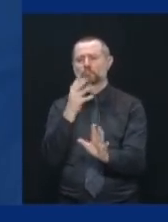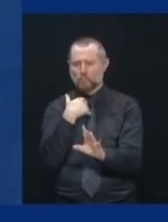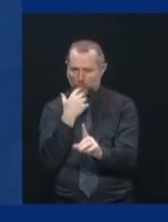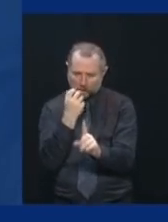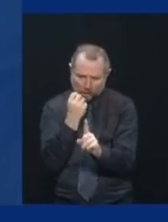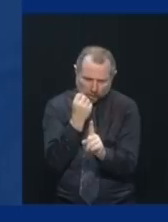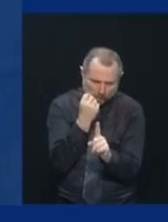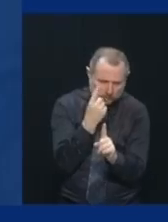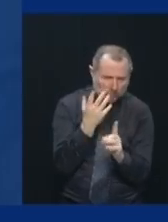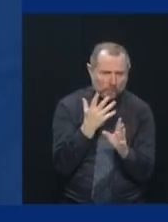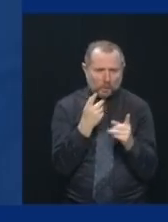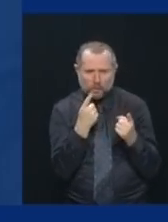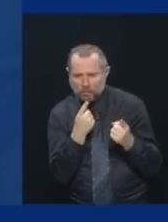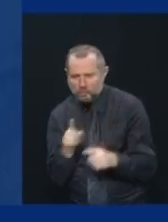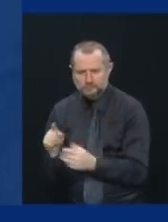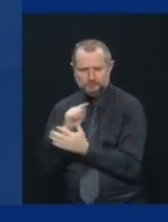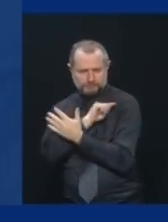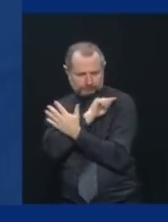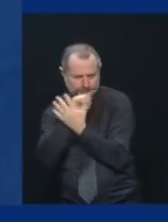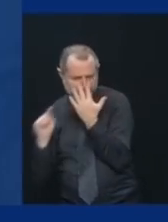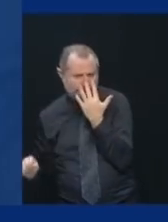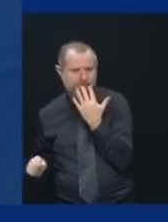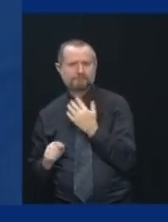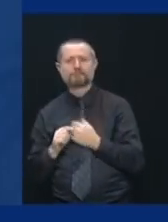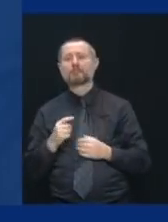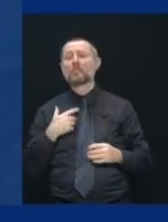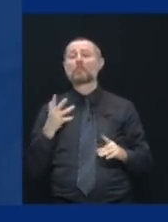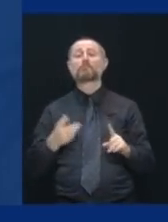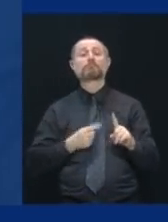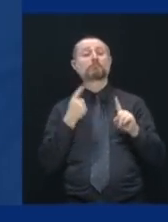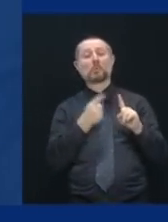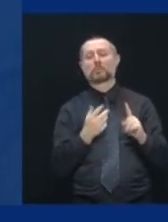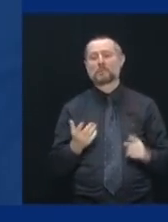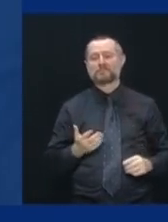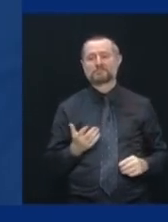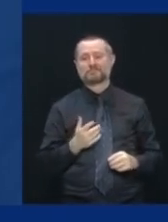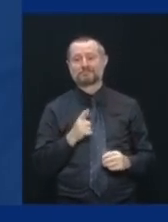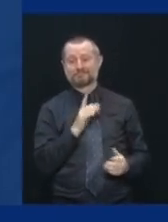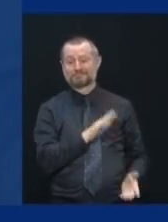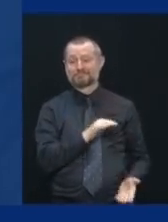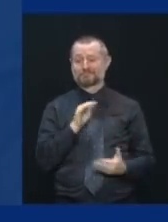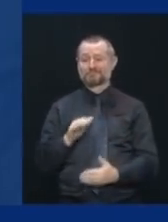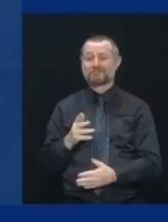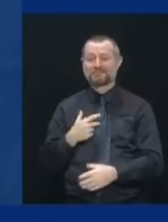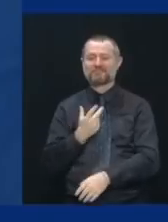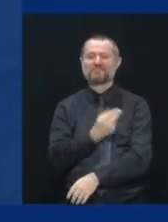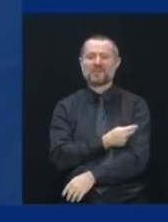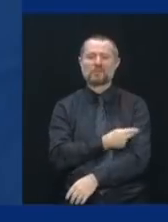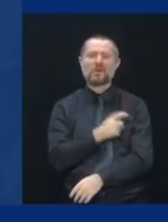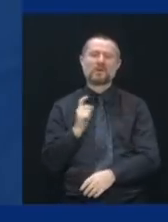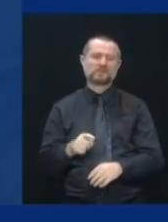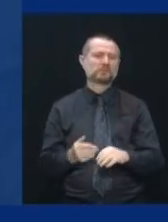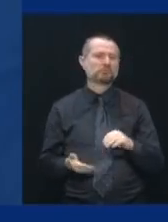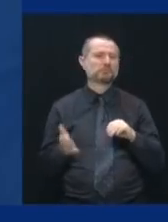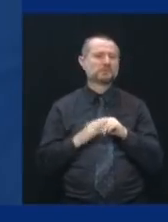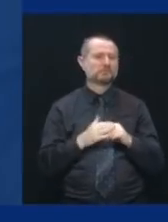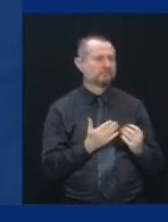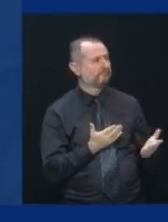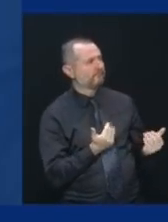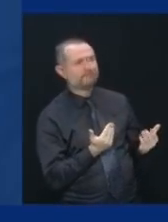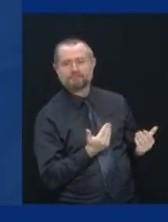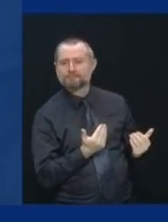are. We need an increase in the federal supply because we still have many